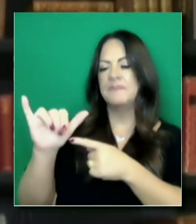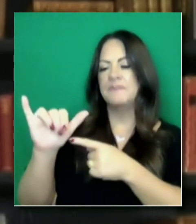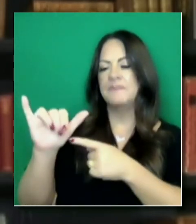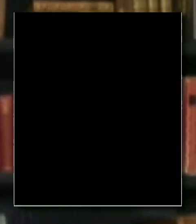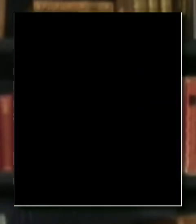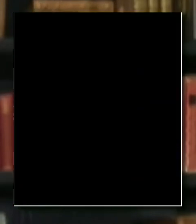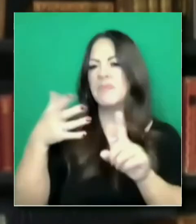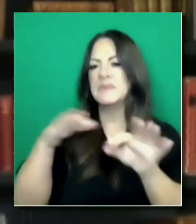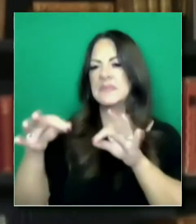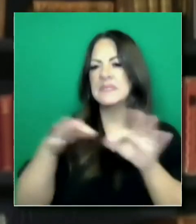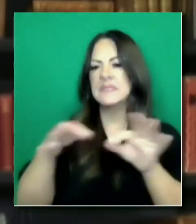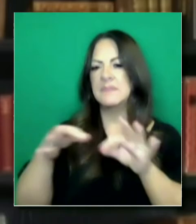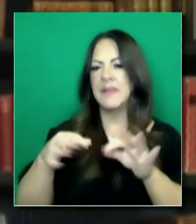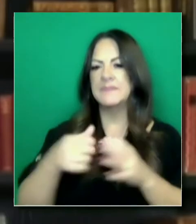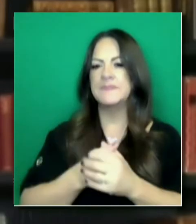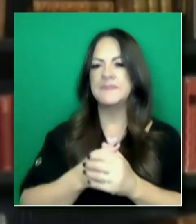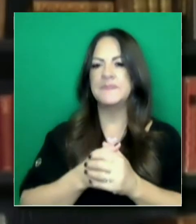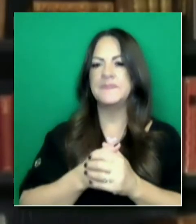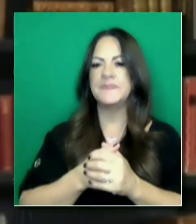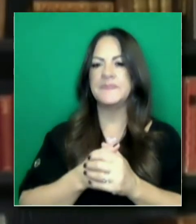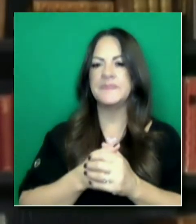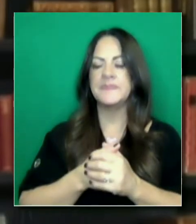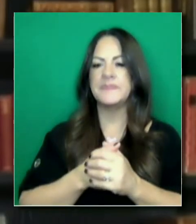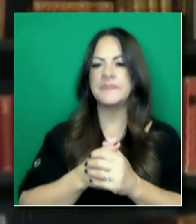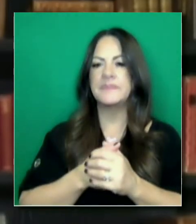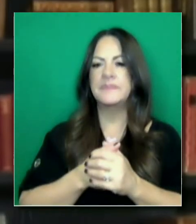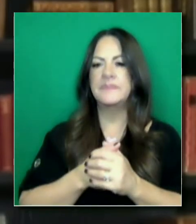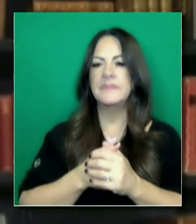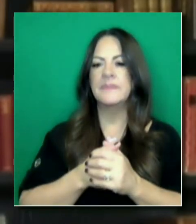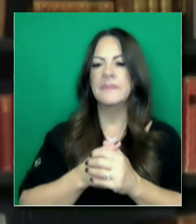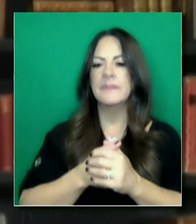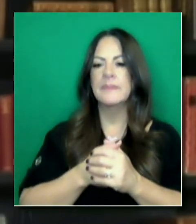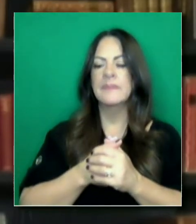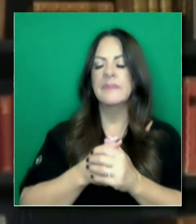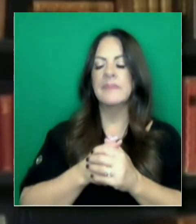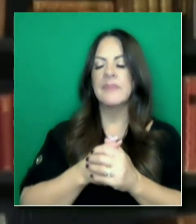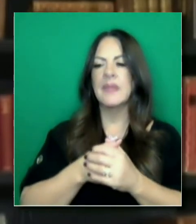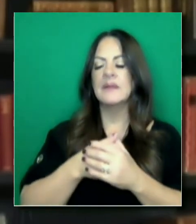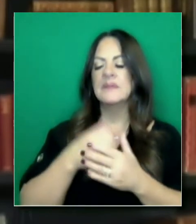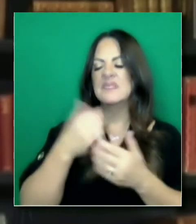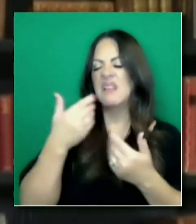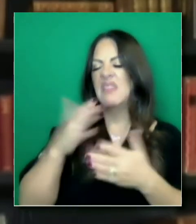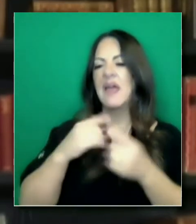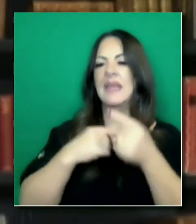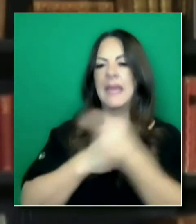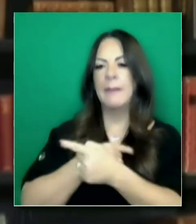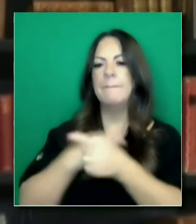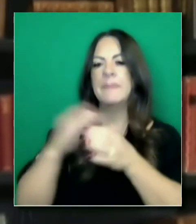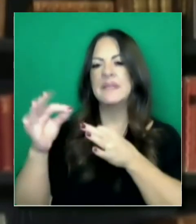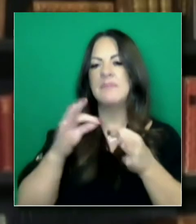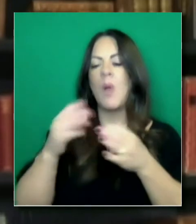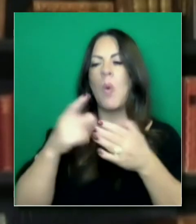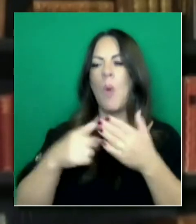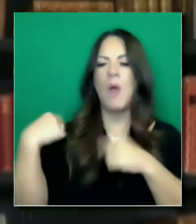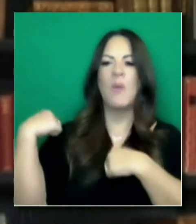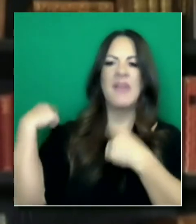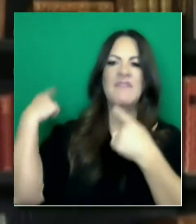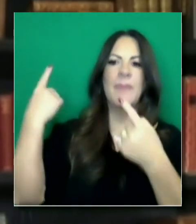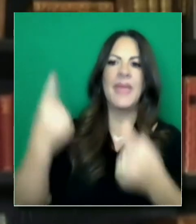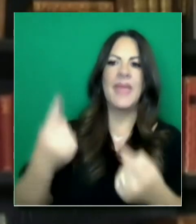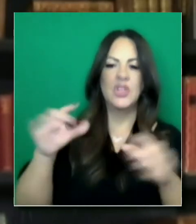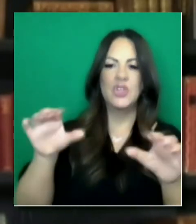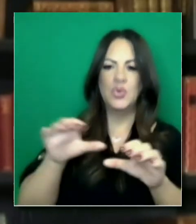as I turn it over to you, for us to update some of those older plans so we can socialize what we've been talking